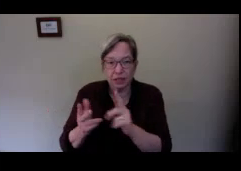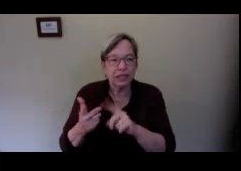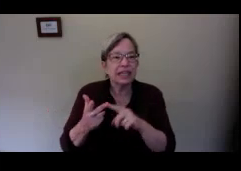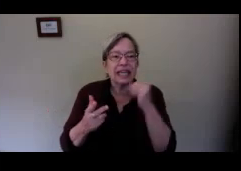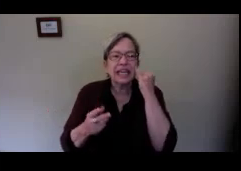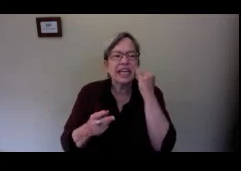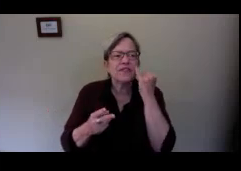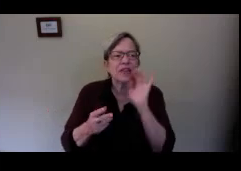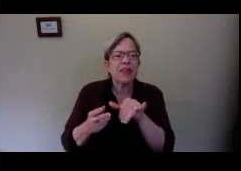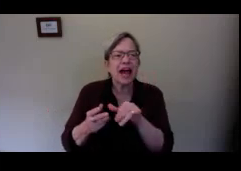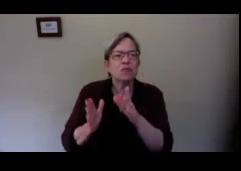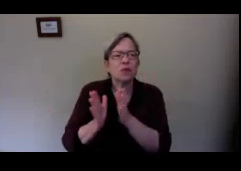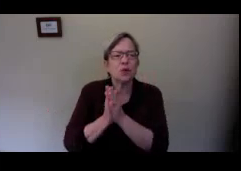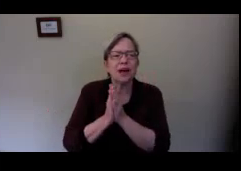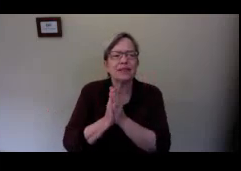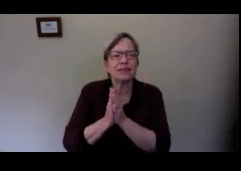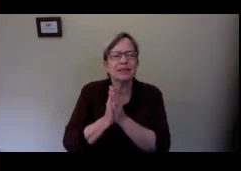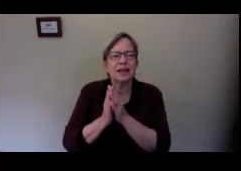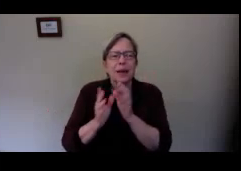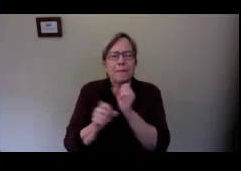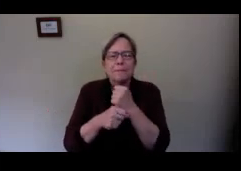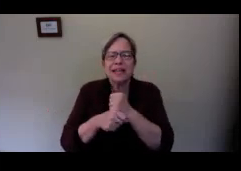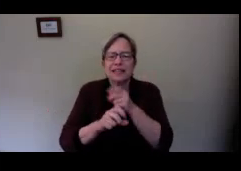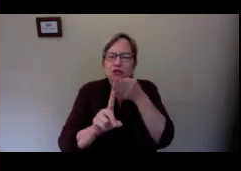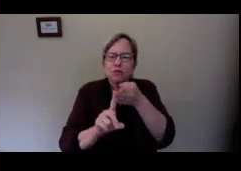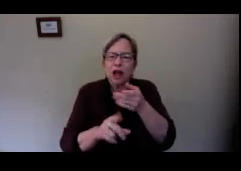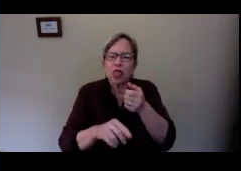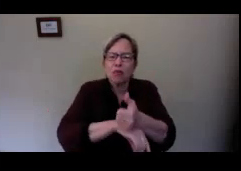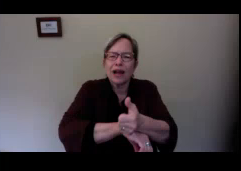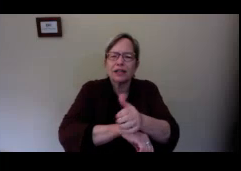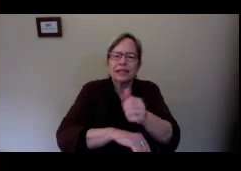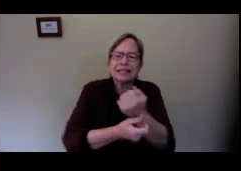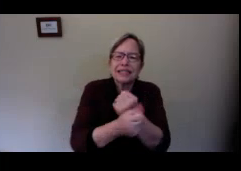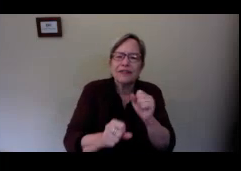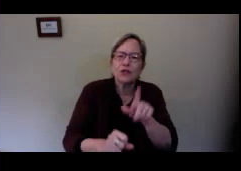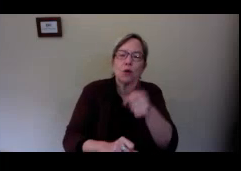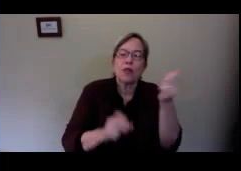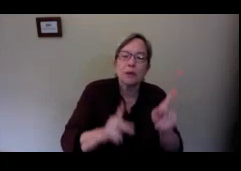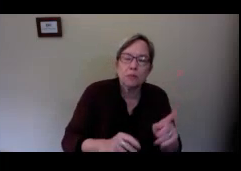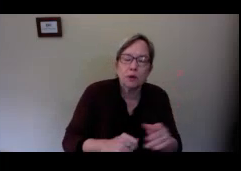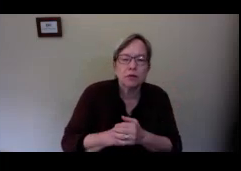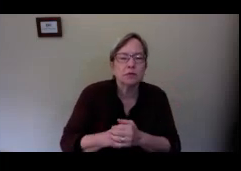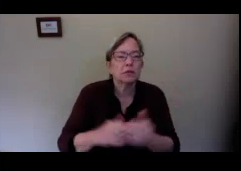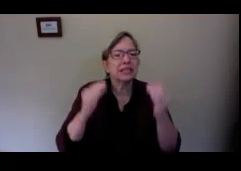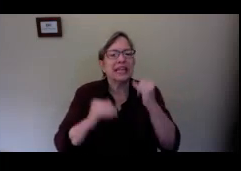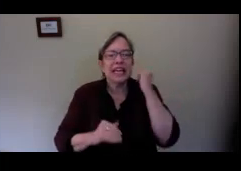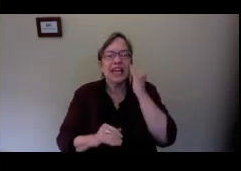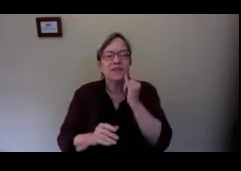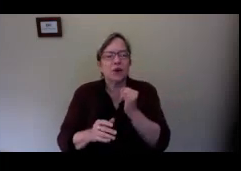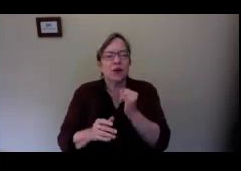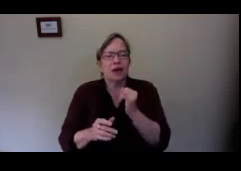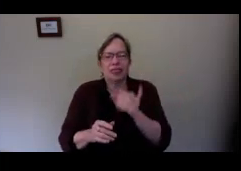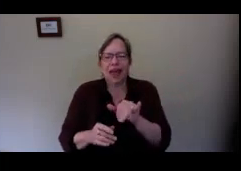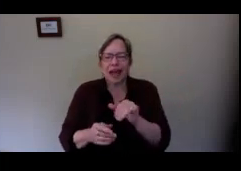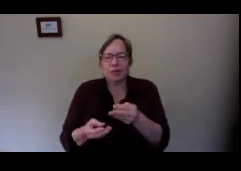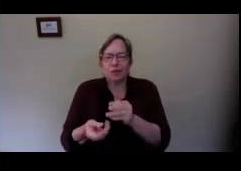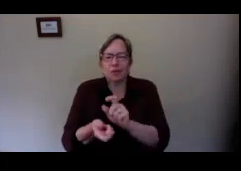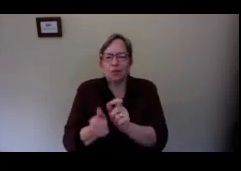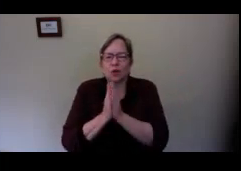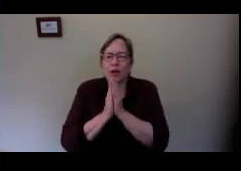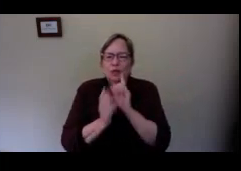poses a direct threat to the health and safety of other people, if the request would cause substantial physical damage to the property, if